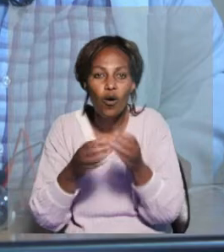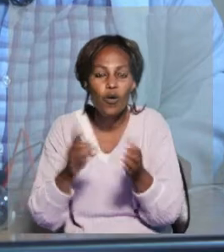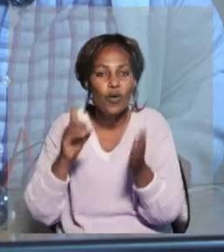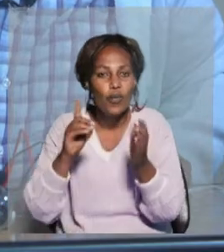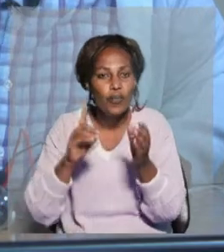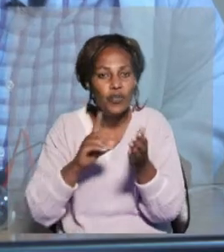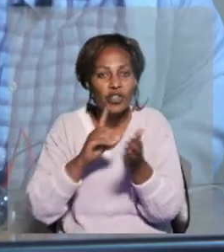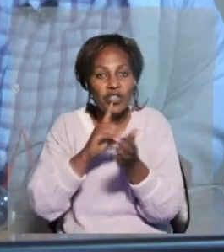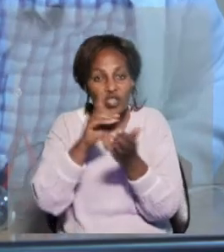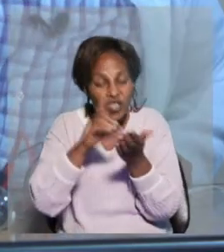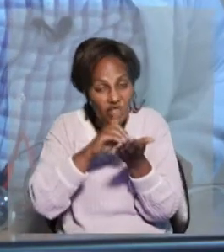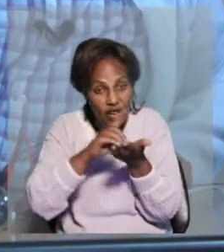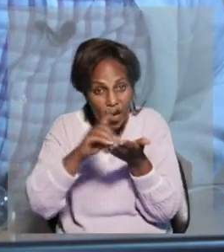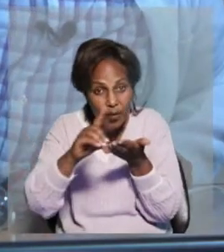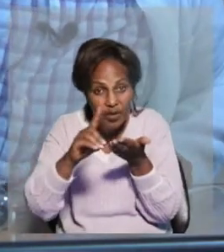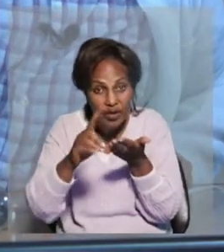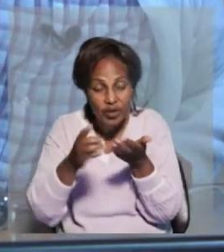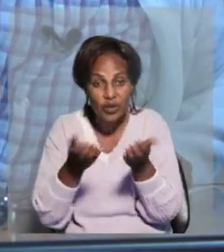it. Yes.